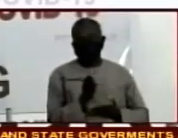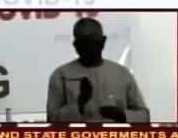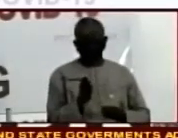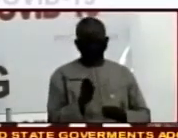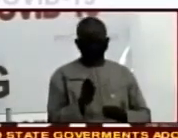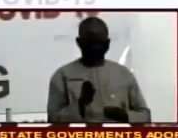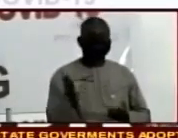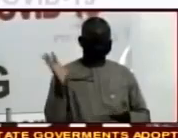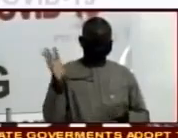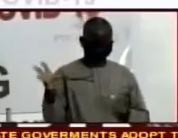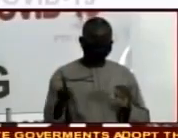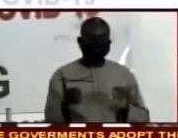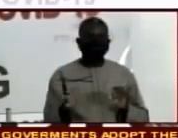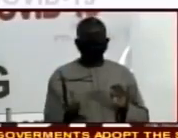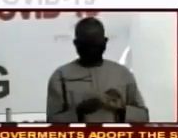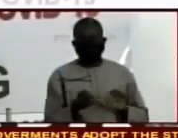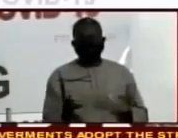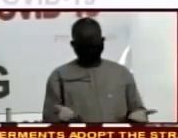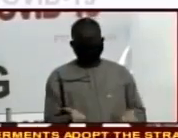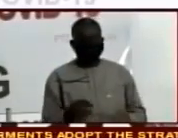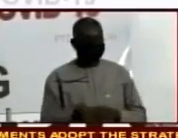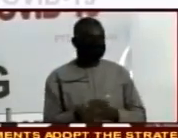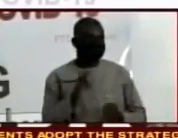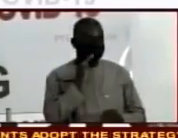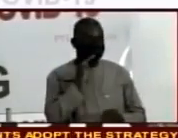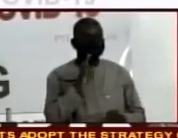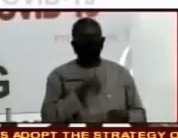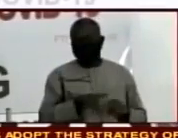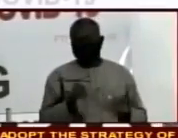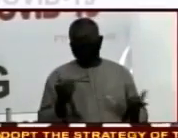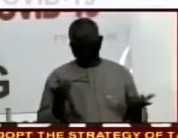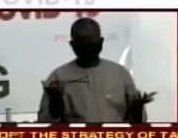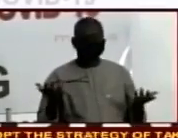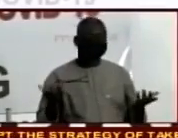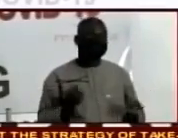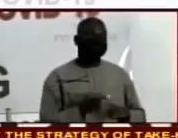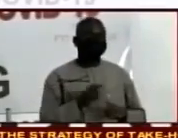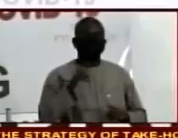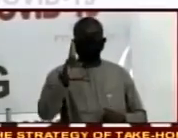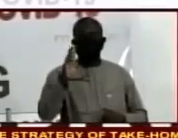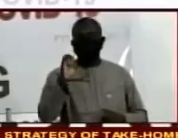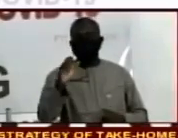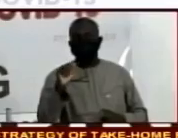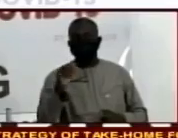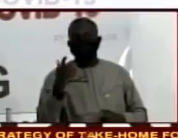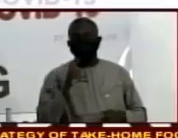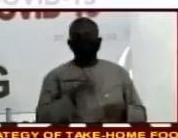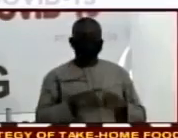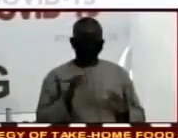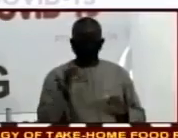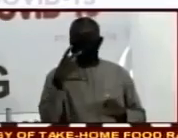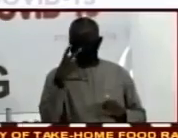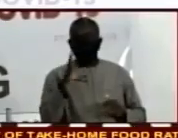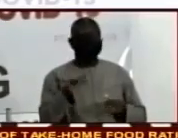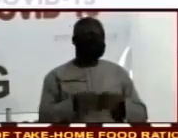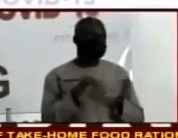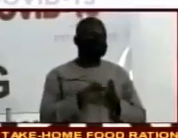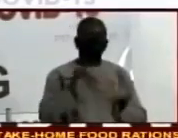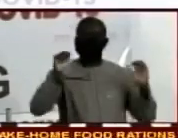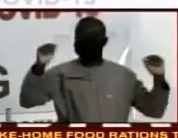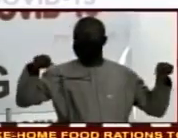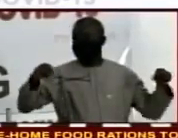here in Nigeria. But it really would not, I don't see how it would be possible